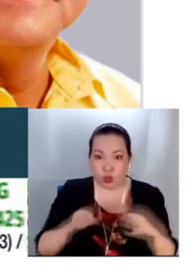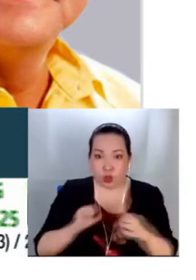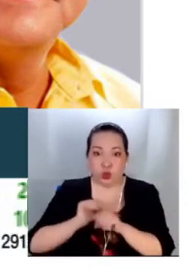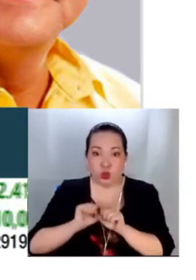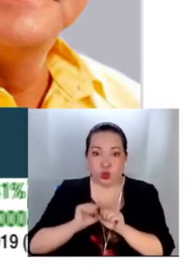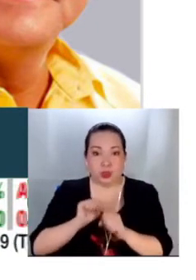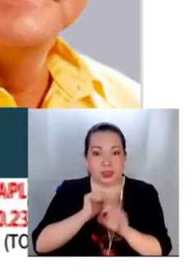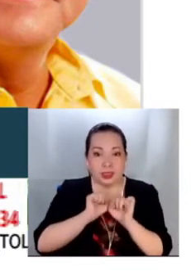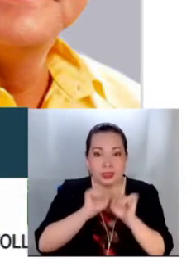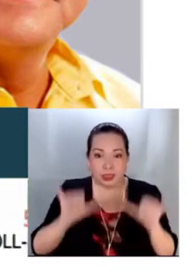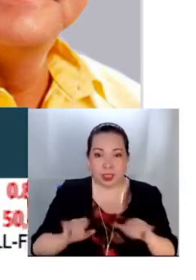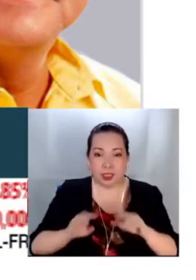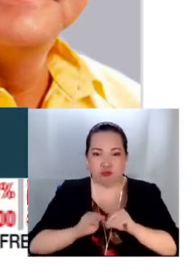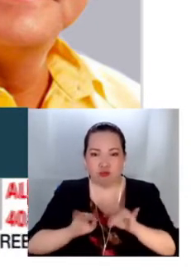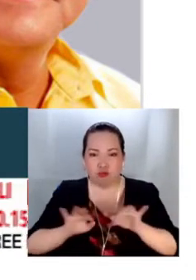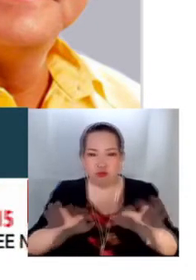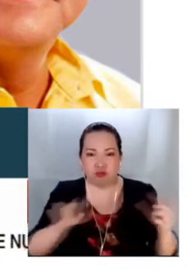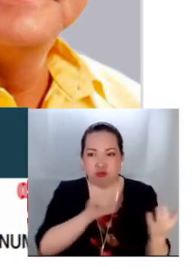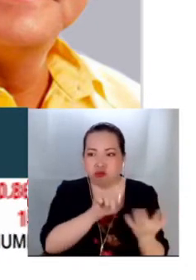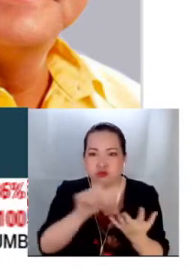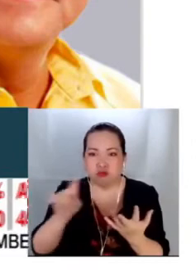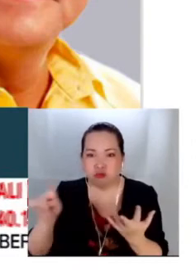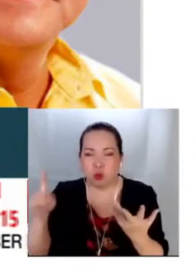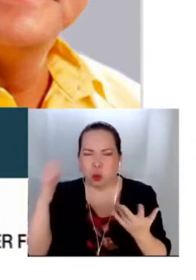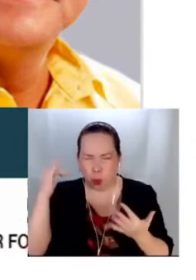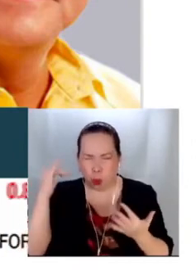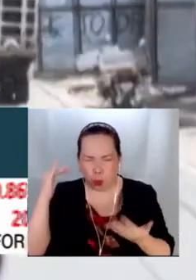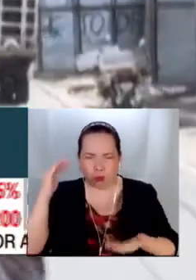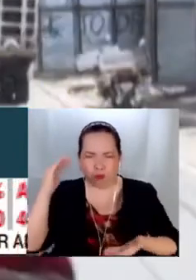natin that eventually bababa rin ito.